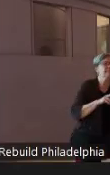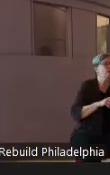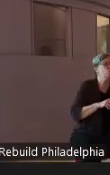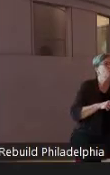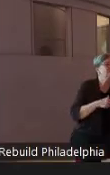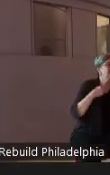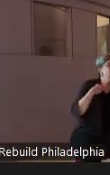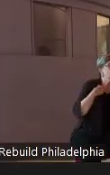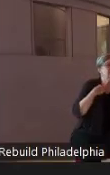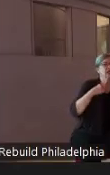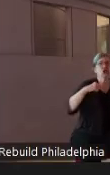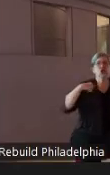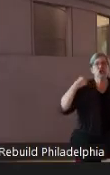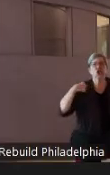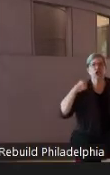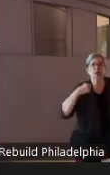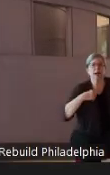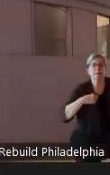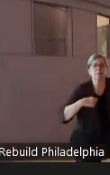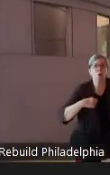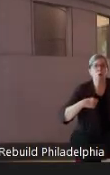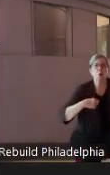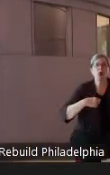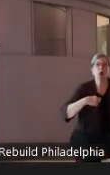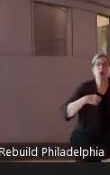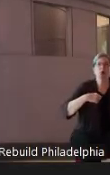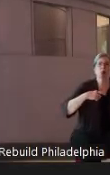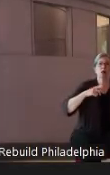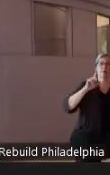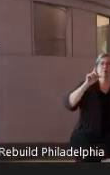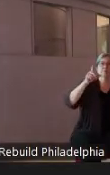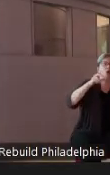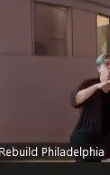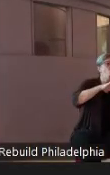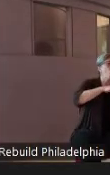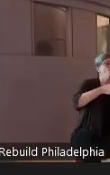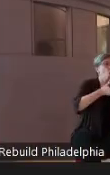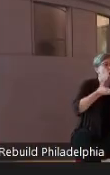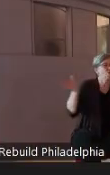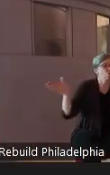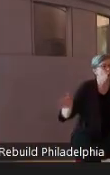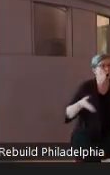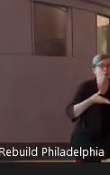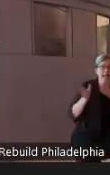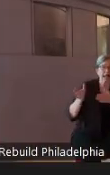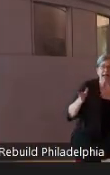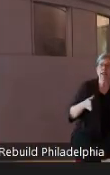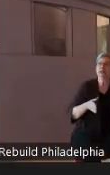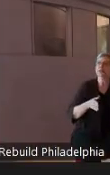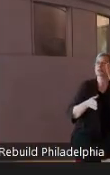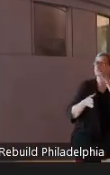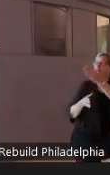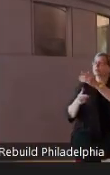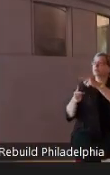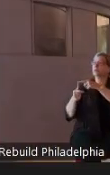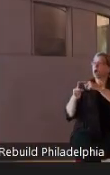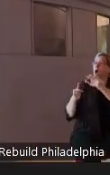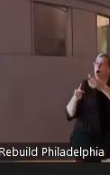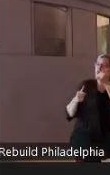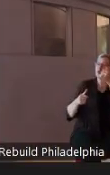gym and pool and overall plan. You have, I'm so sorry. Let me move, okay. Other